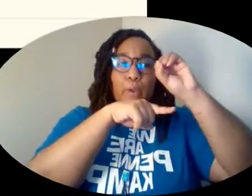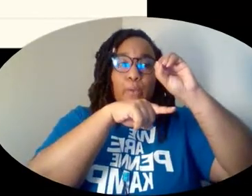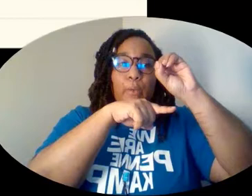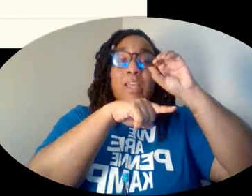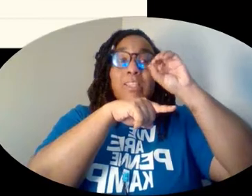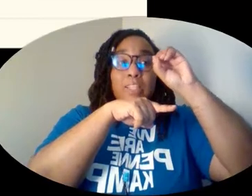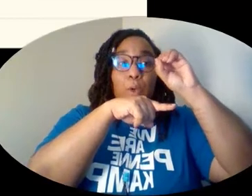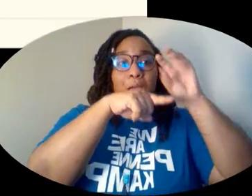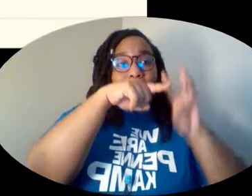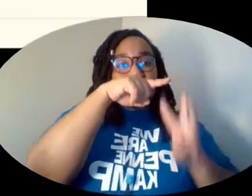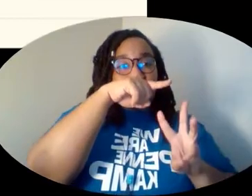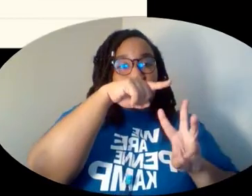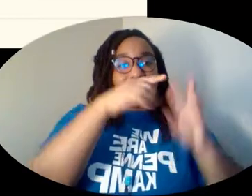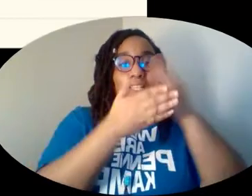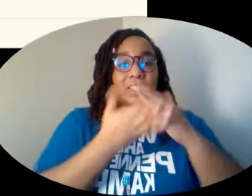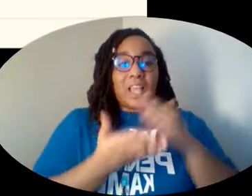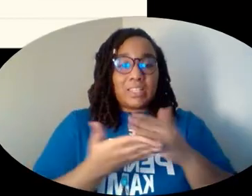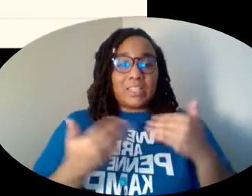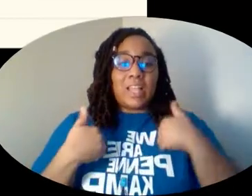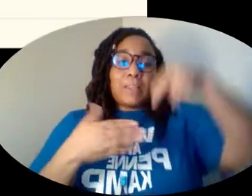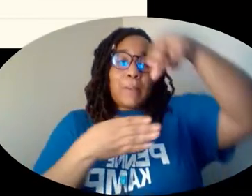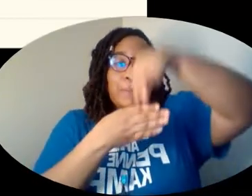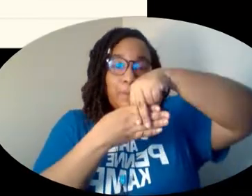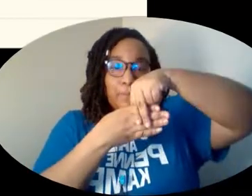out of 6 slices has paper clips.